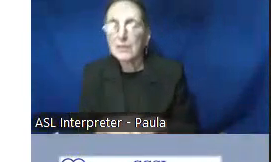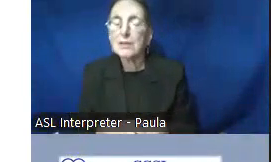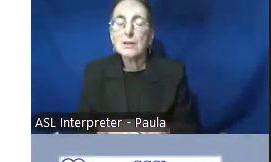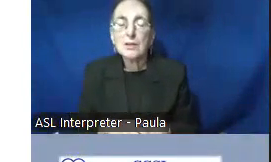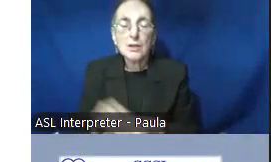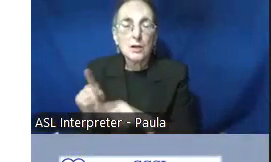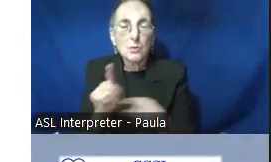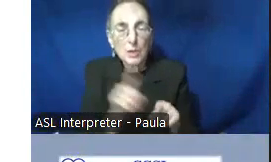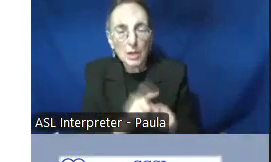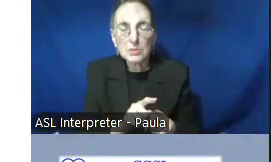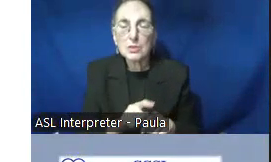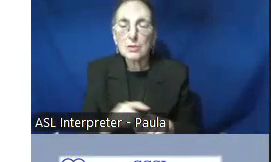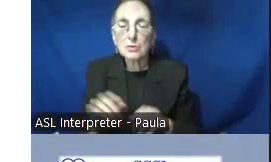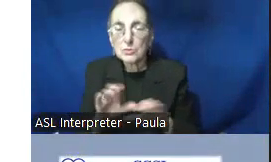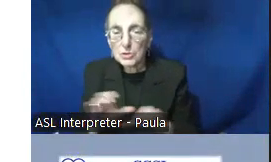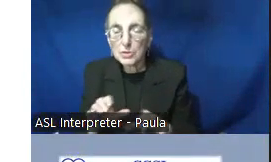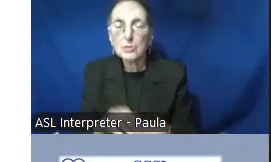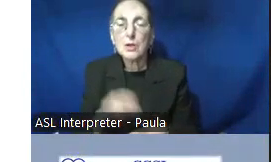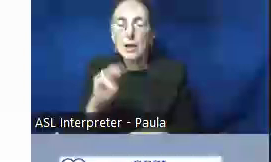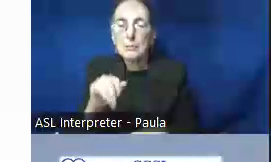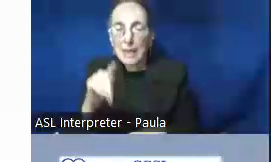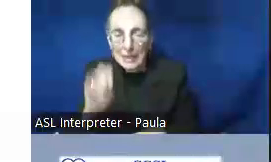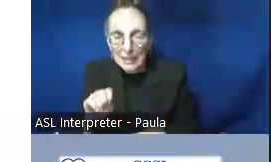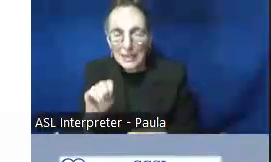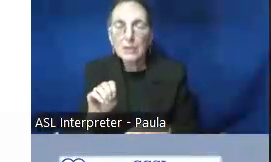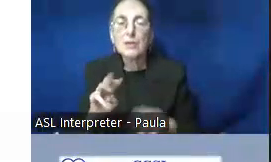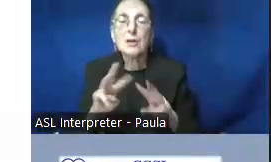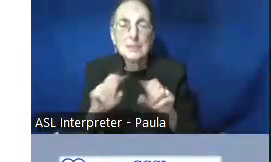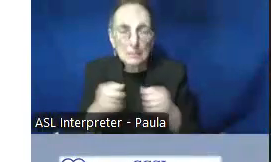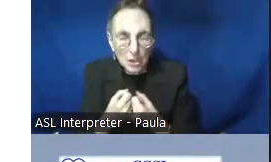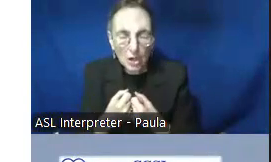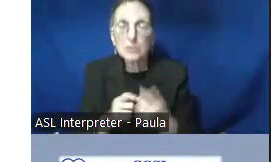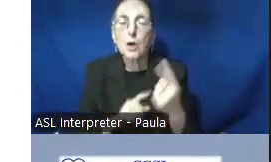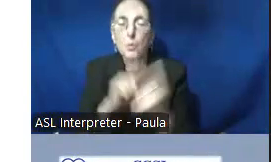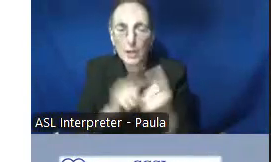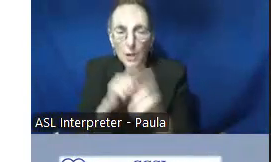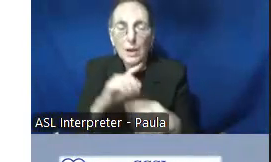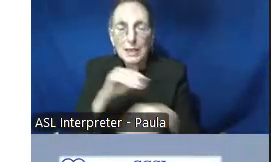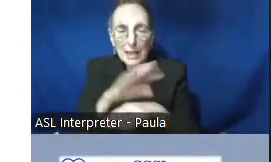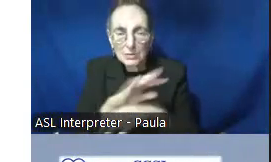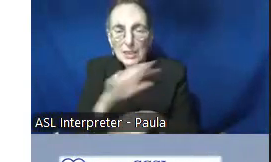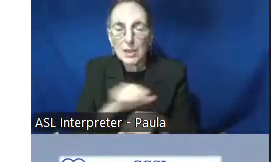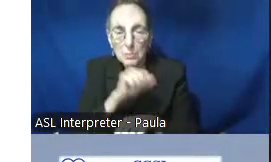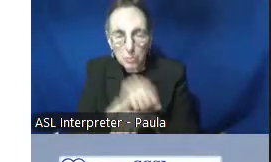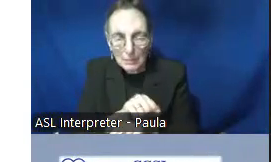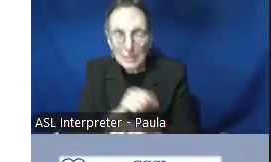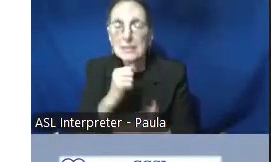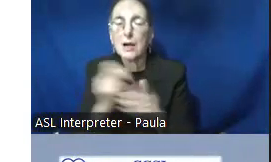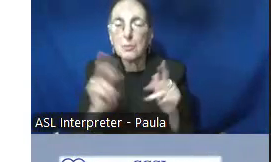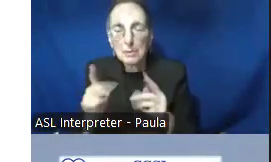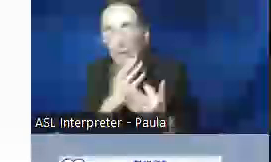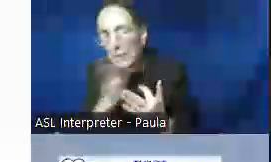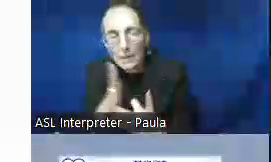to Medicare seminars, one-on-one counseling appointments to help people navigate the Medicare system and their